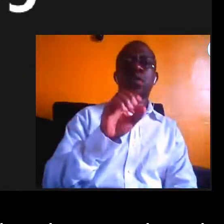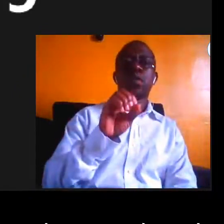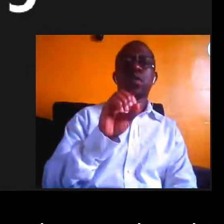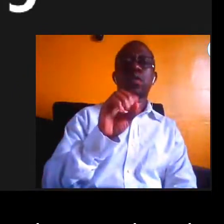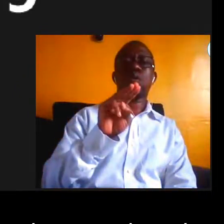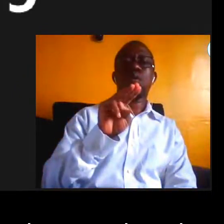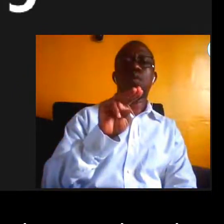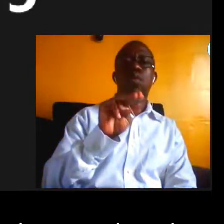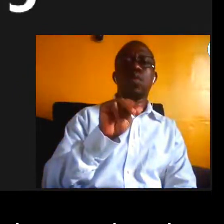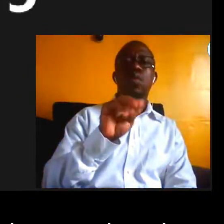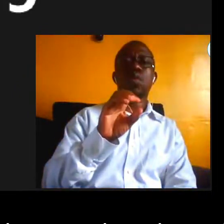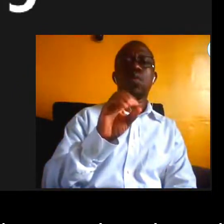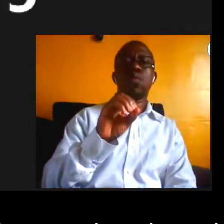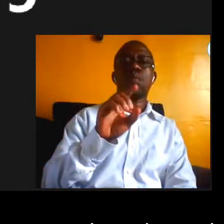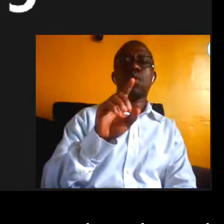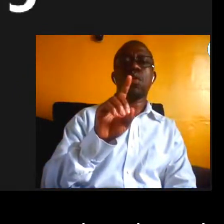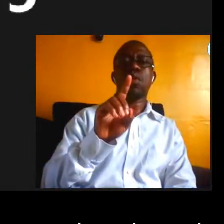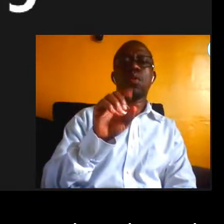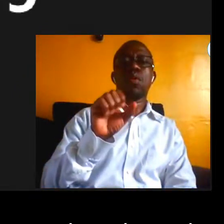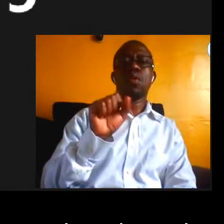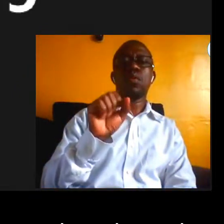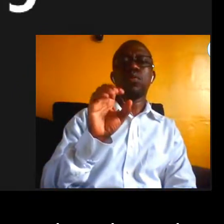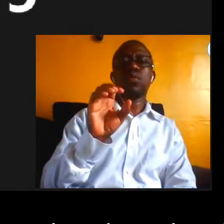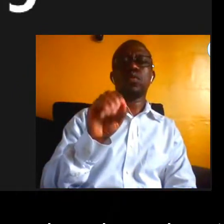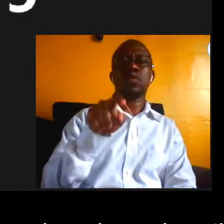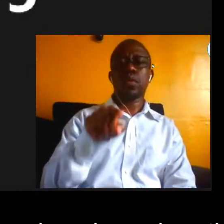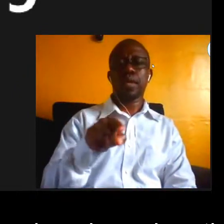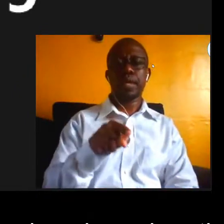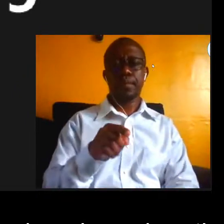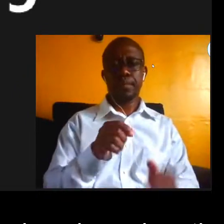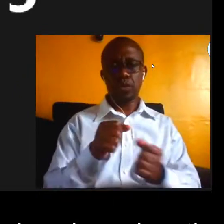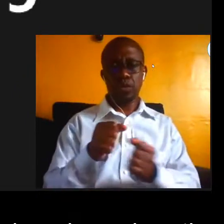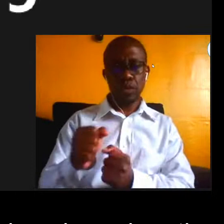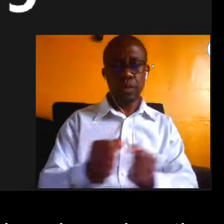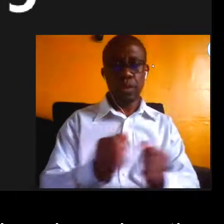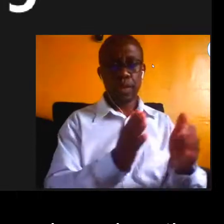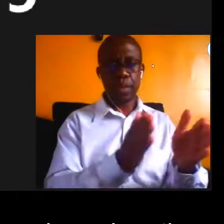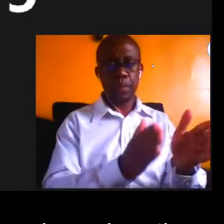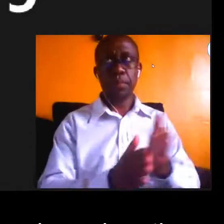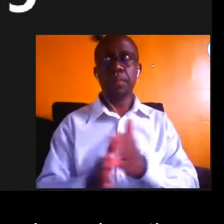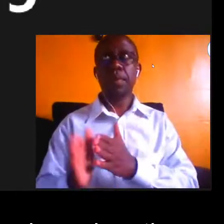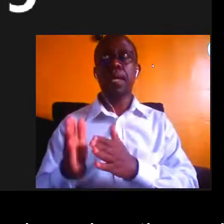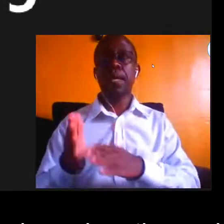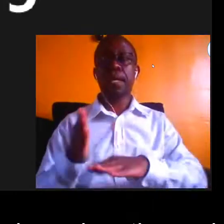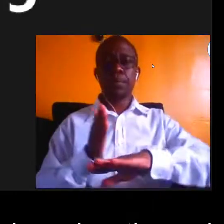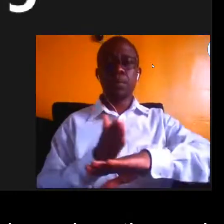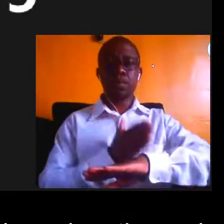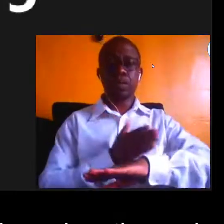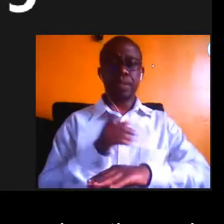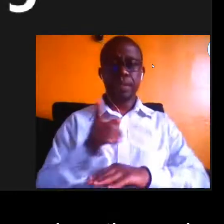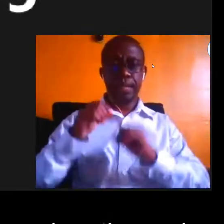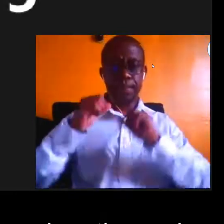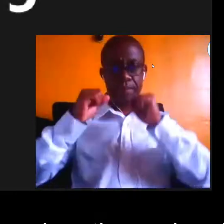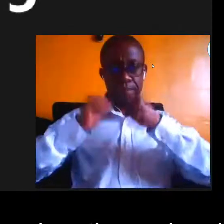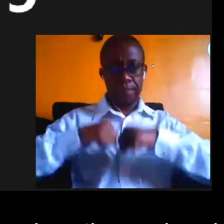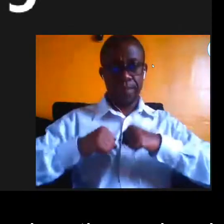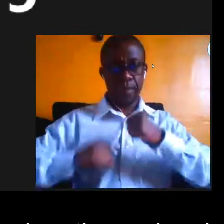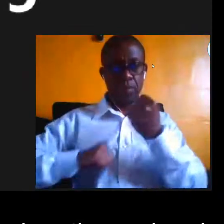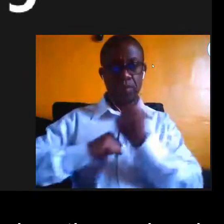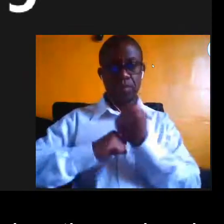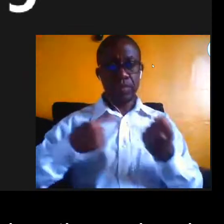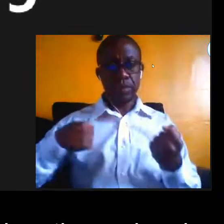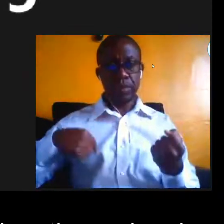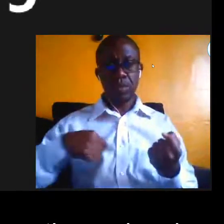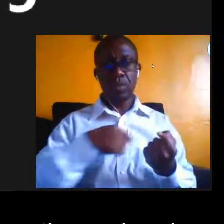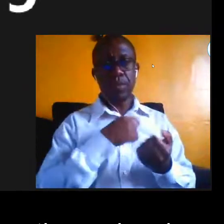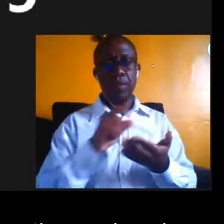us through the strategic planning process. He agreed to support us, the